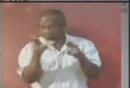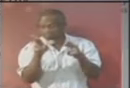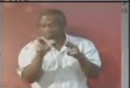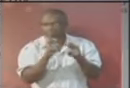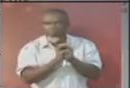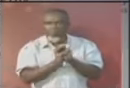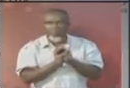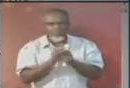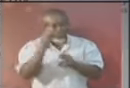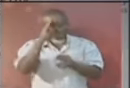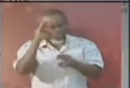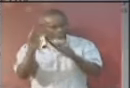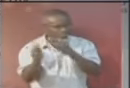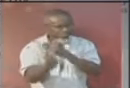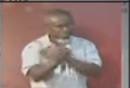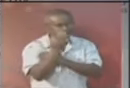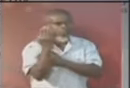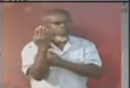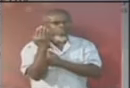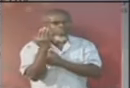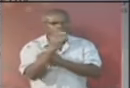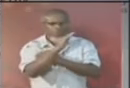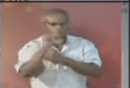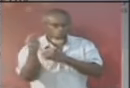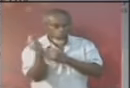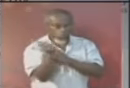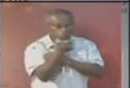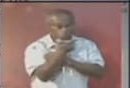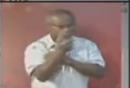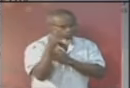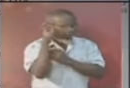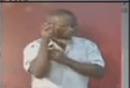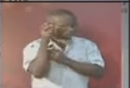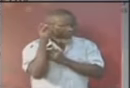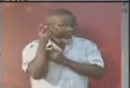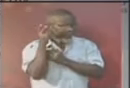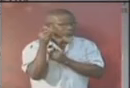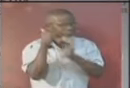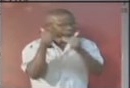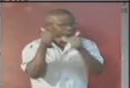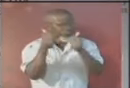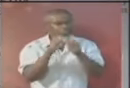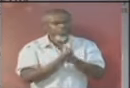Hi, good morning to the panel. Are you hearing me? Loud and clear.